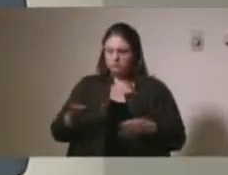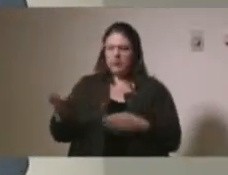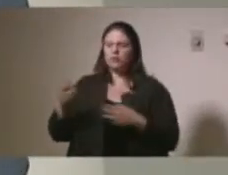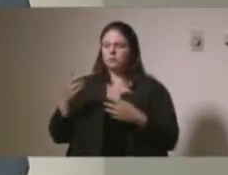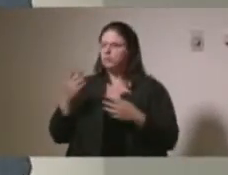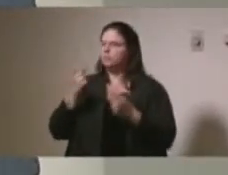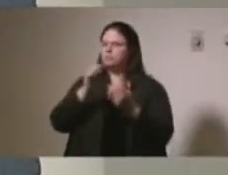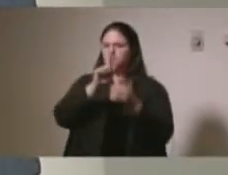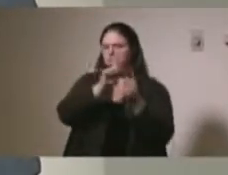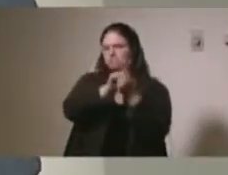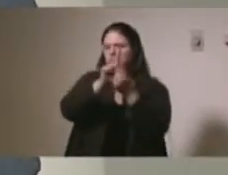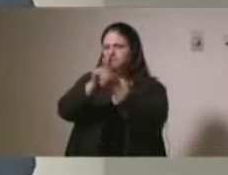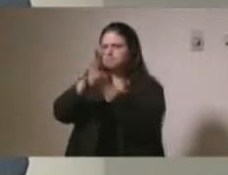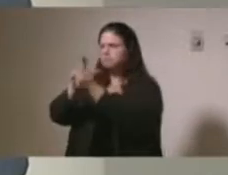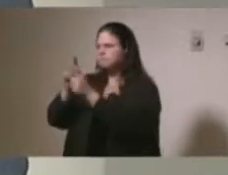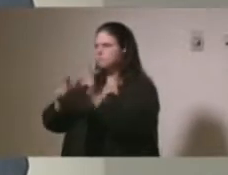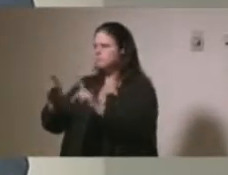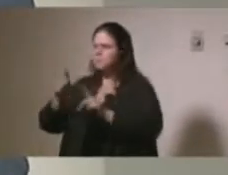So for us,